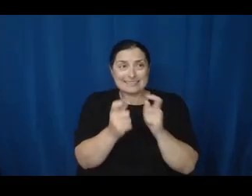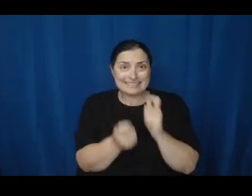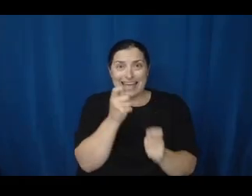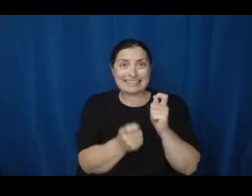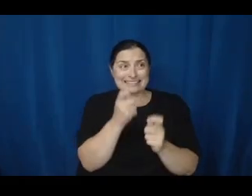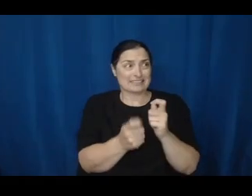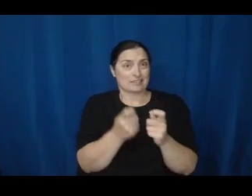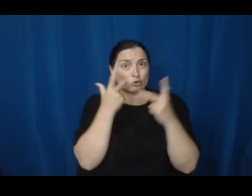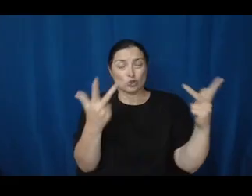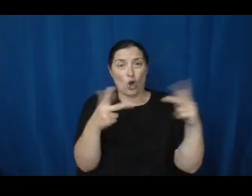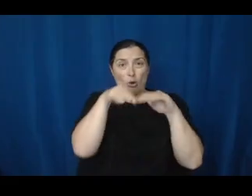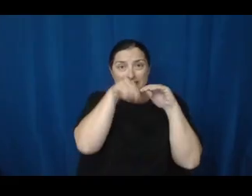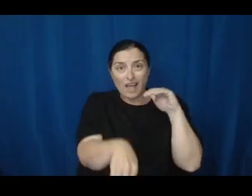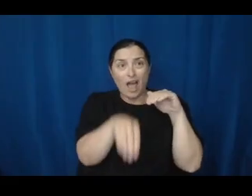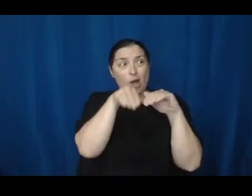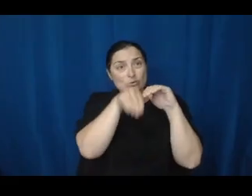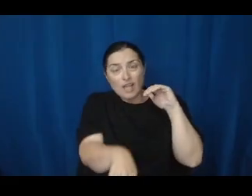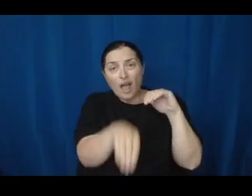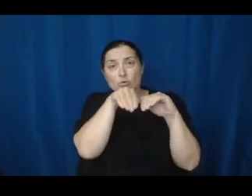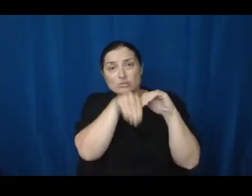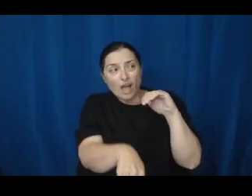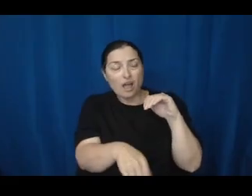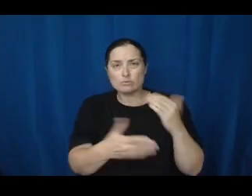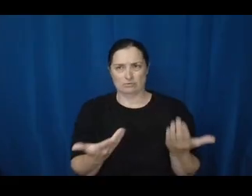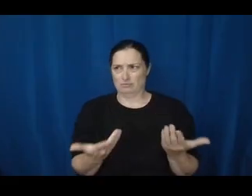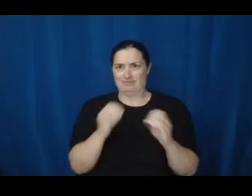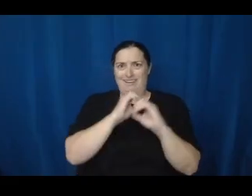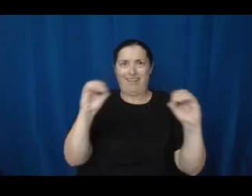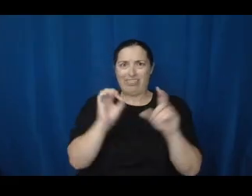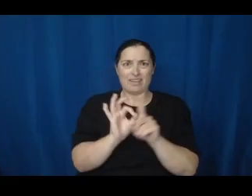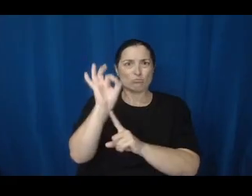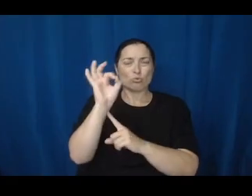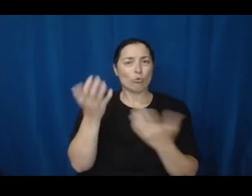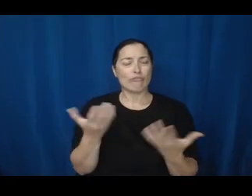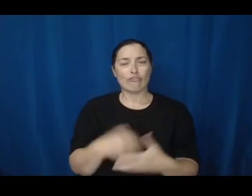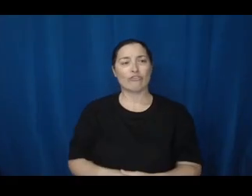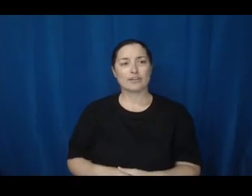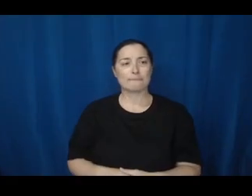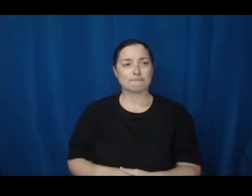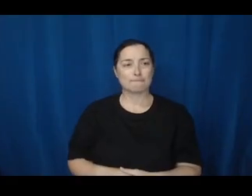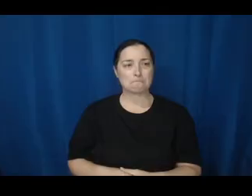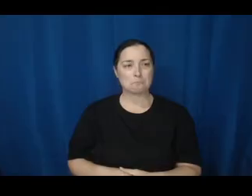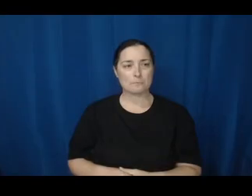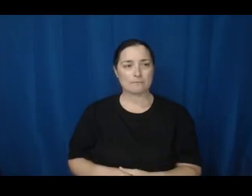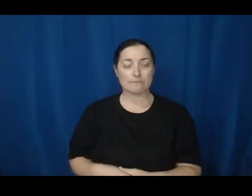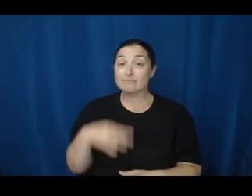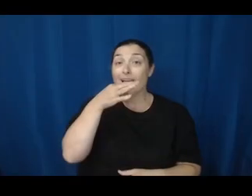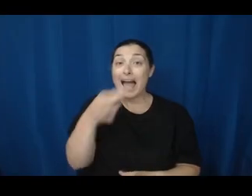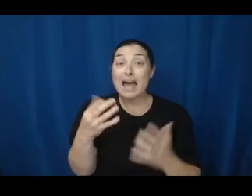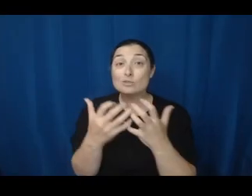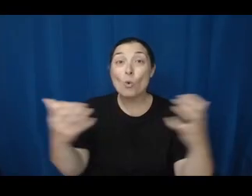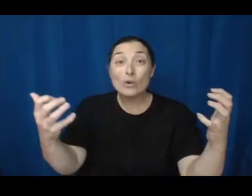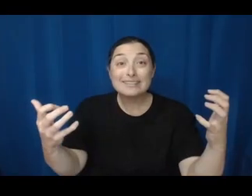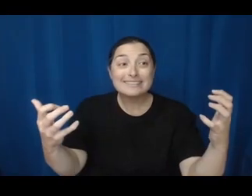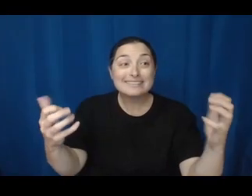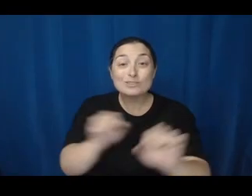these statistics, and nothing has actually happened. What would you say to the minister? One